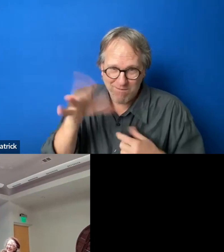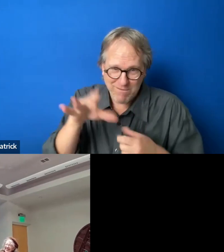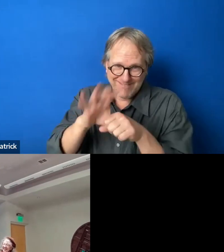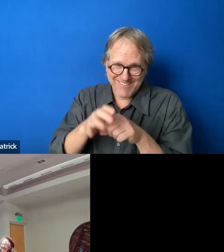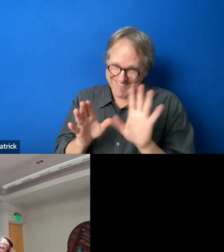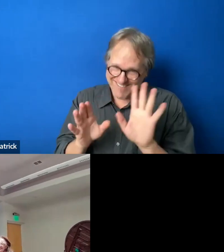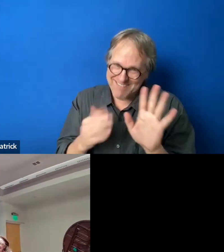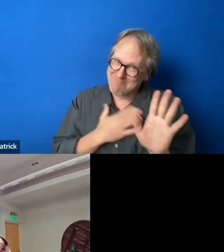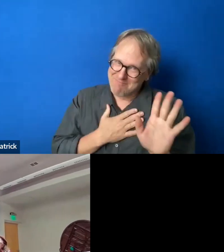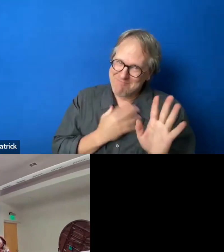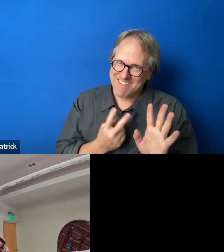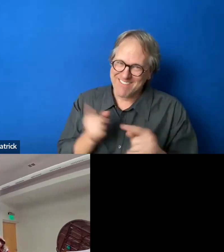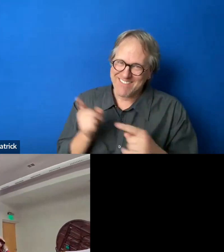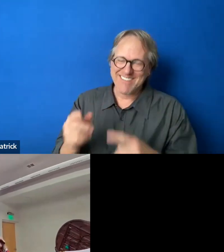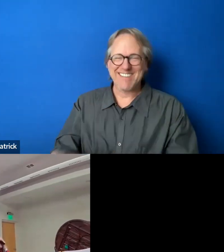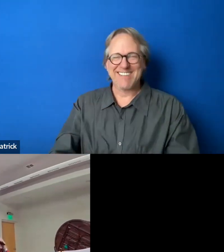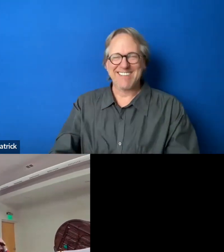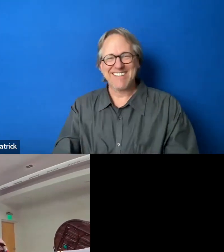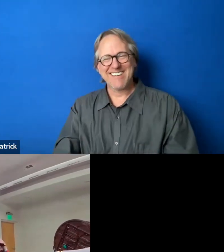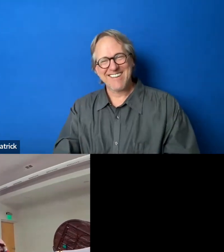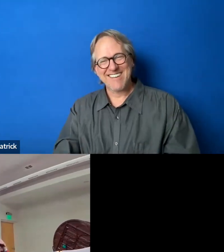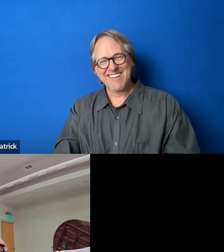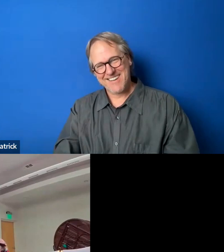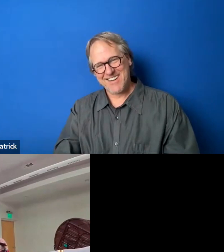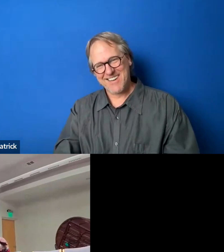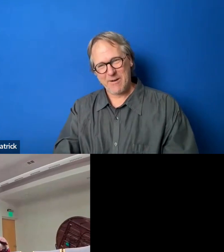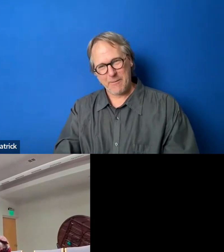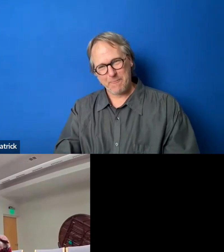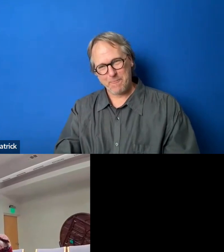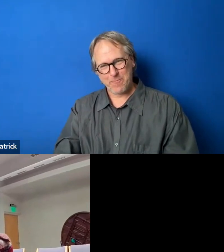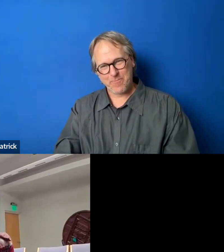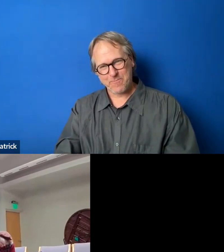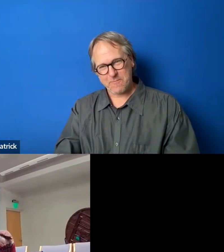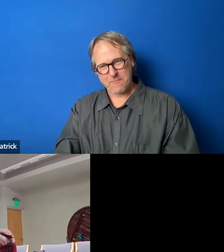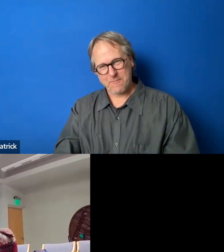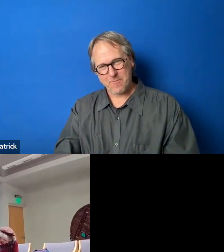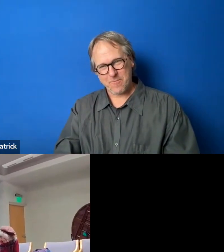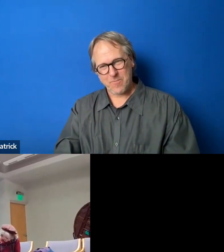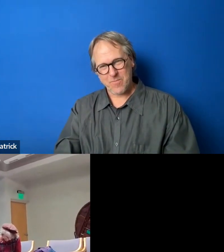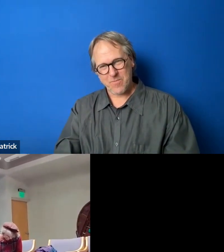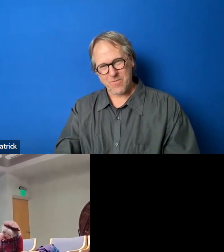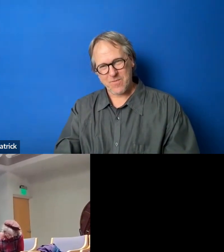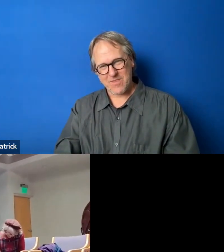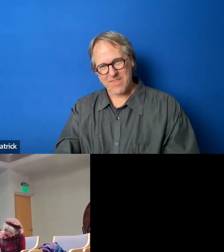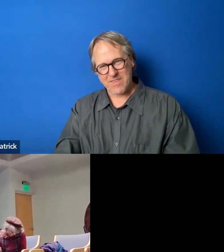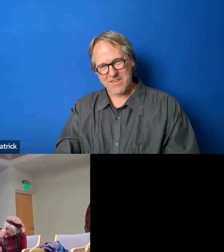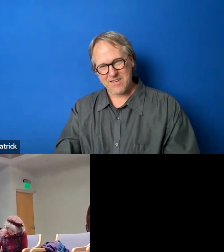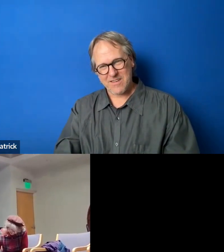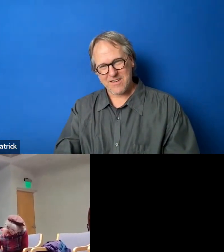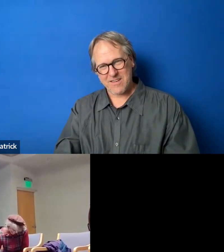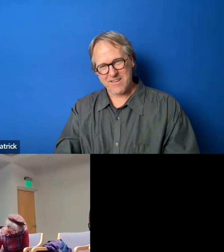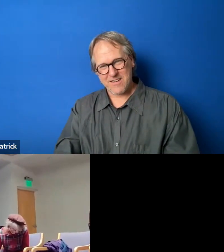everyone, you're welcome to stick around. David, tell us about my